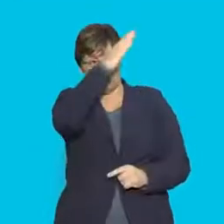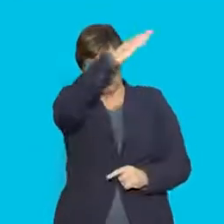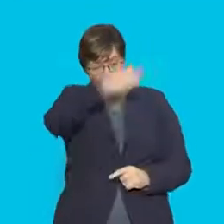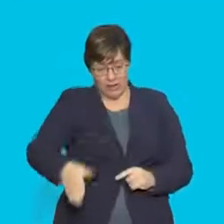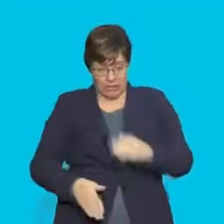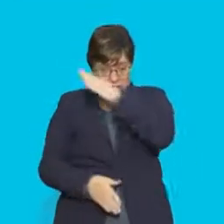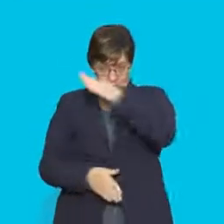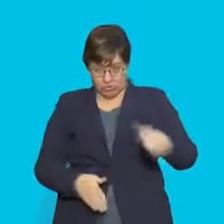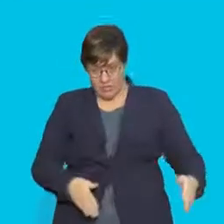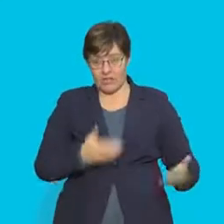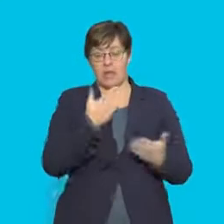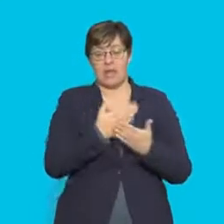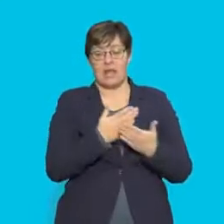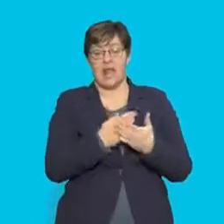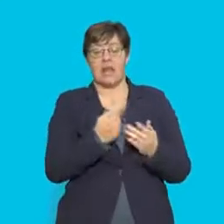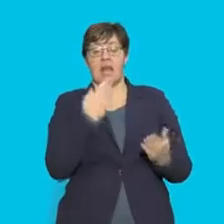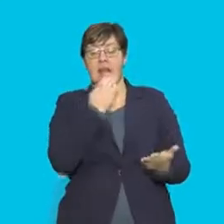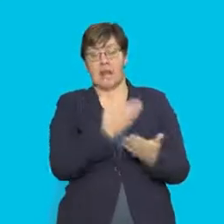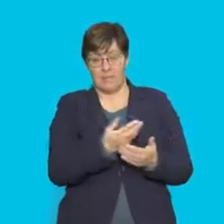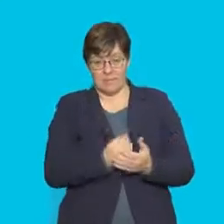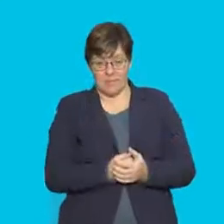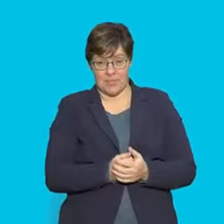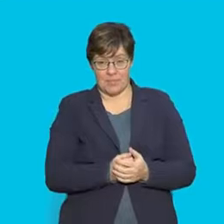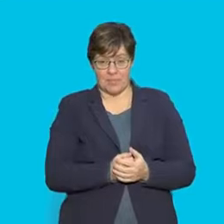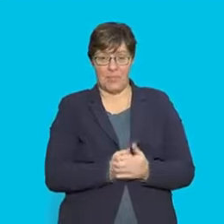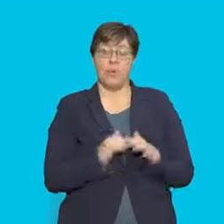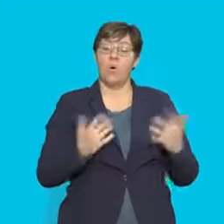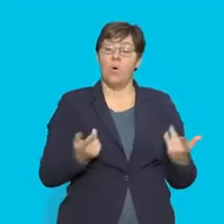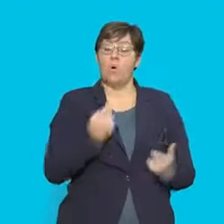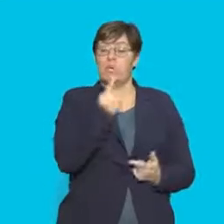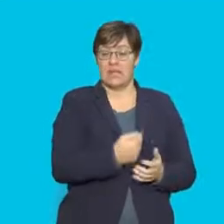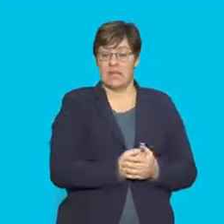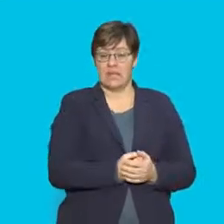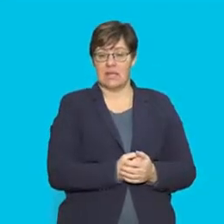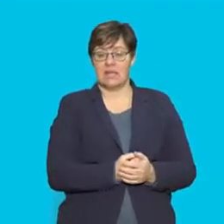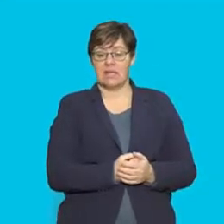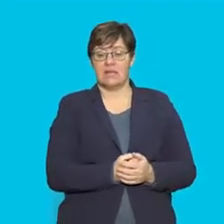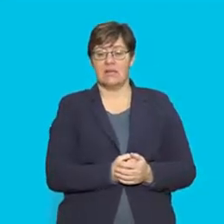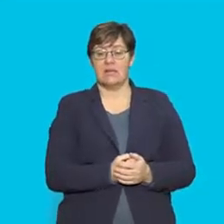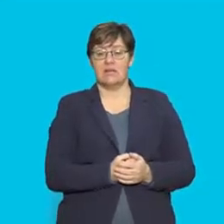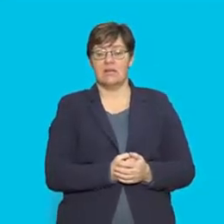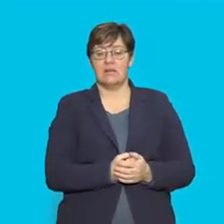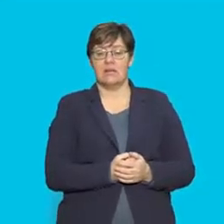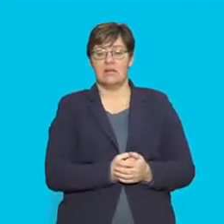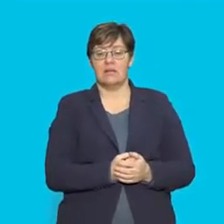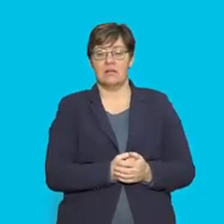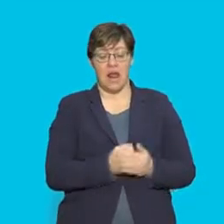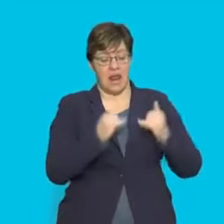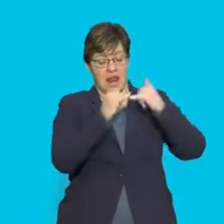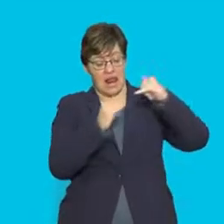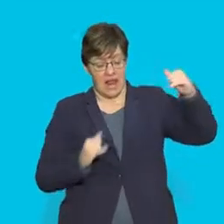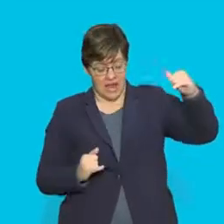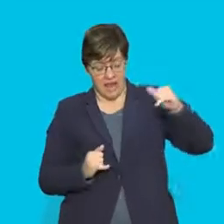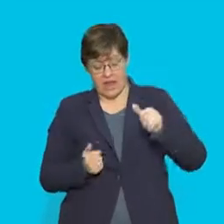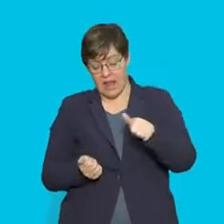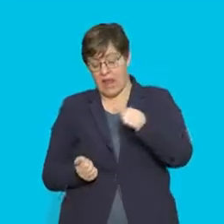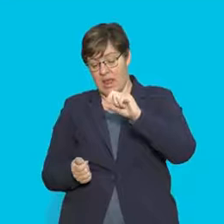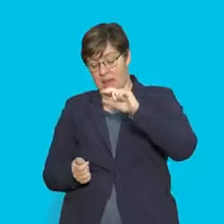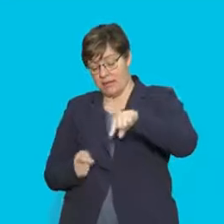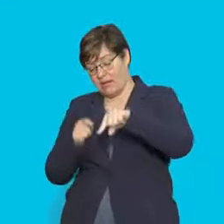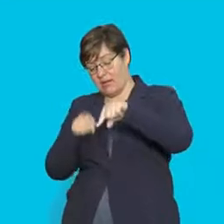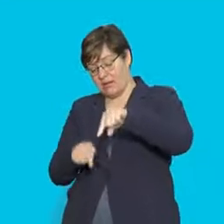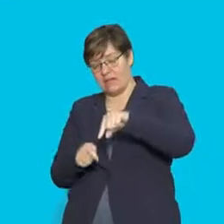straight opposite angles. You can also talk about adjacent angles on a straight line, which is just revision of